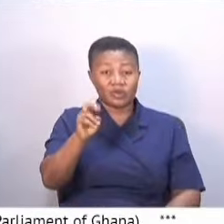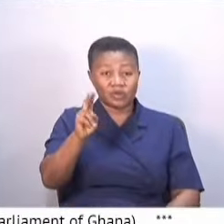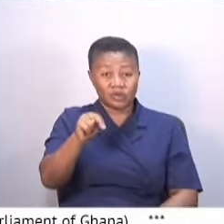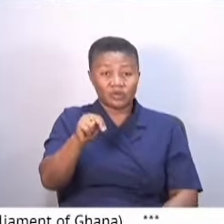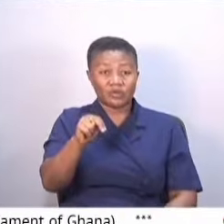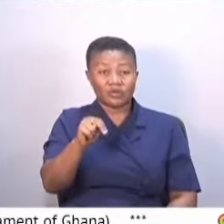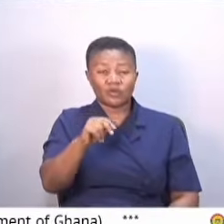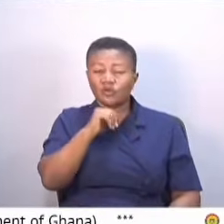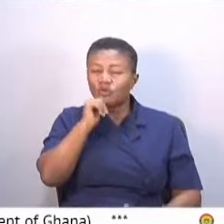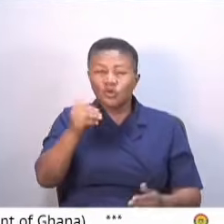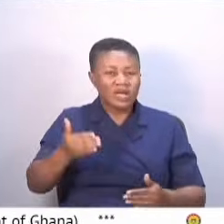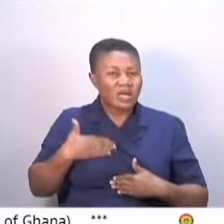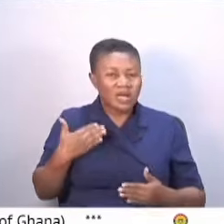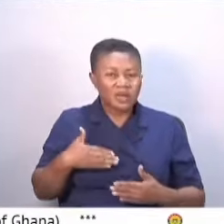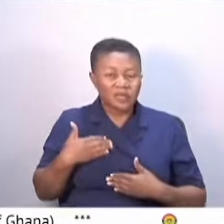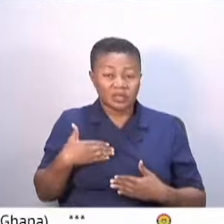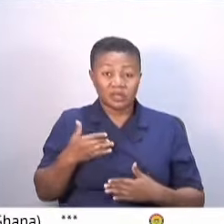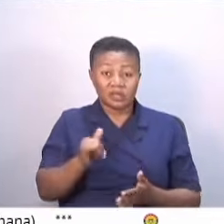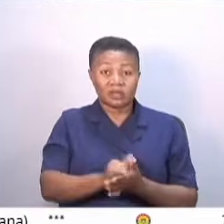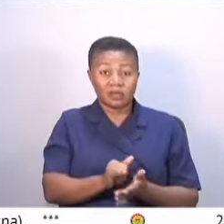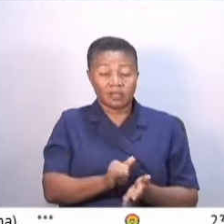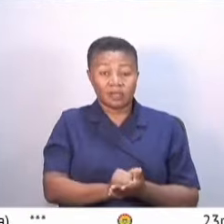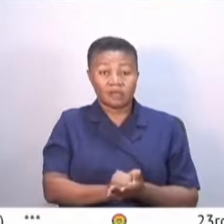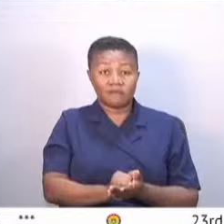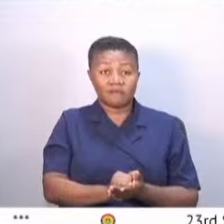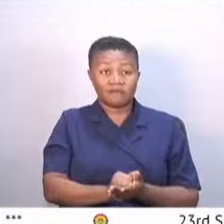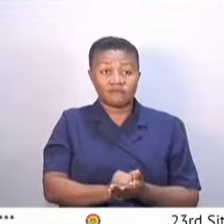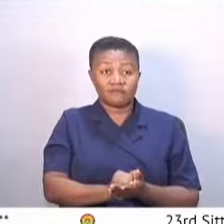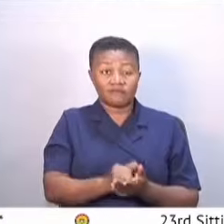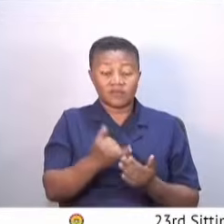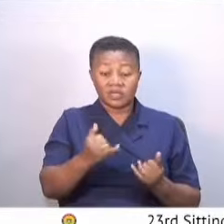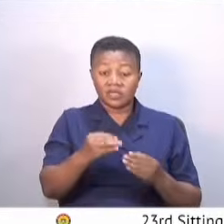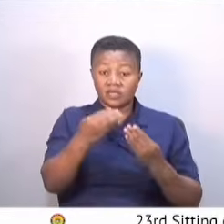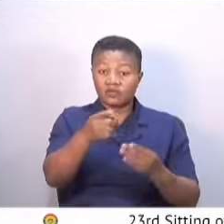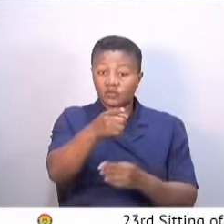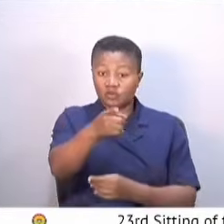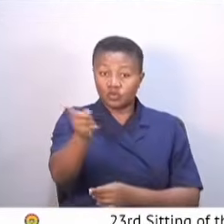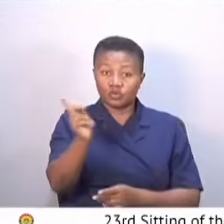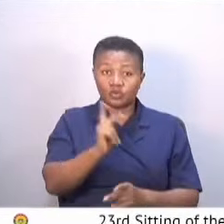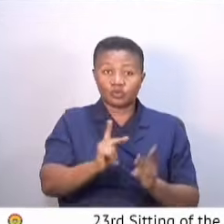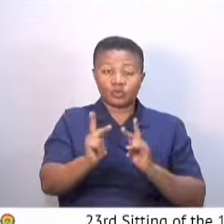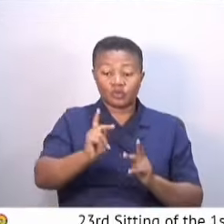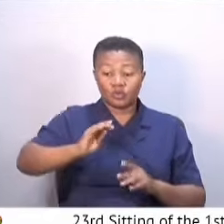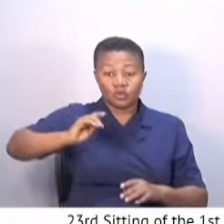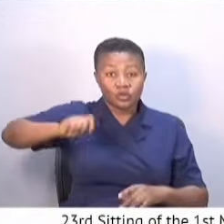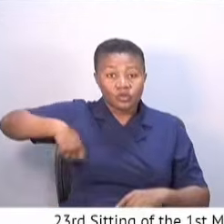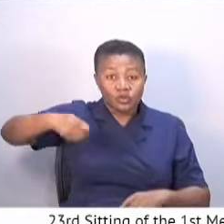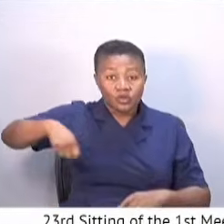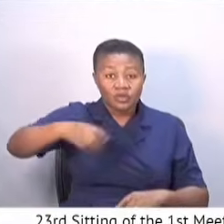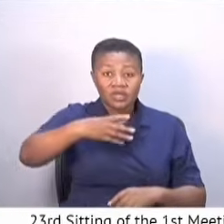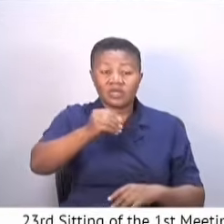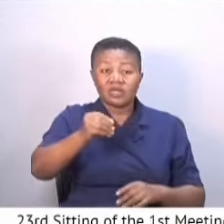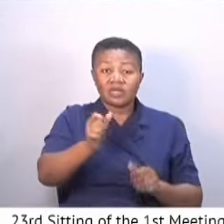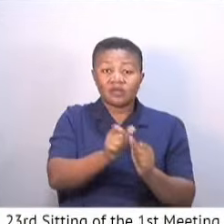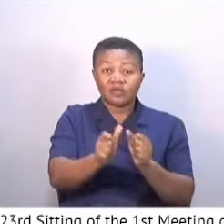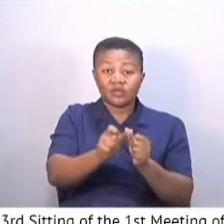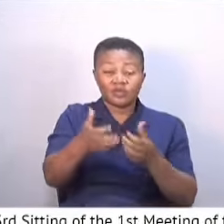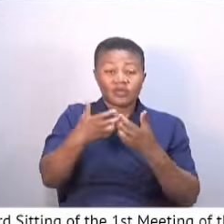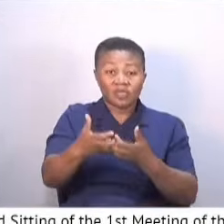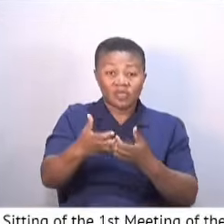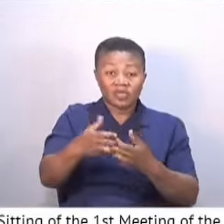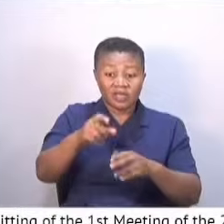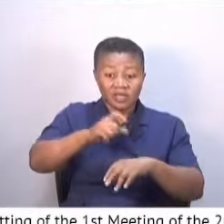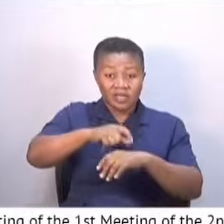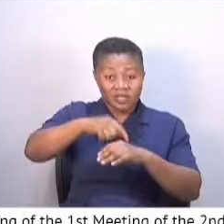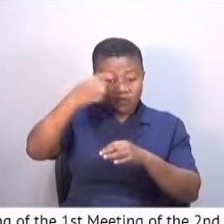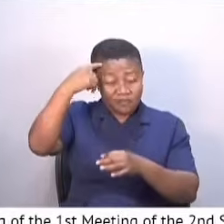is very unhappy that apparently he's been giving you guys sewing machine and cornmeal. But when the time came